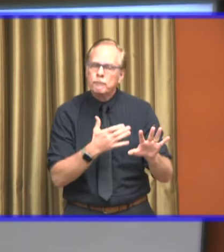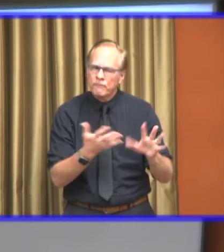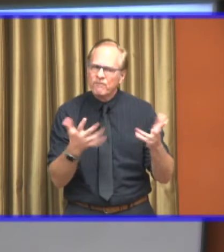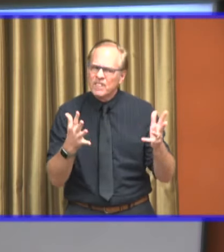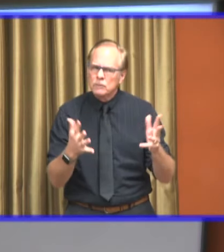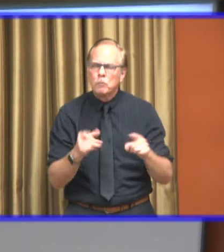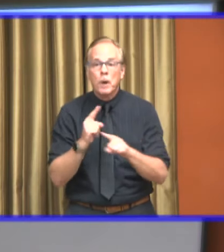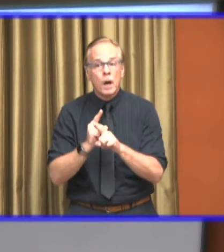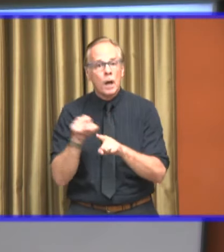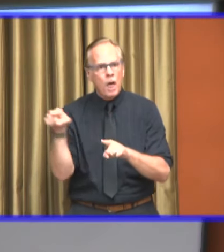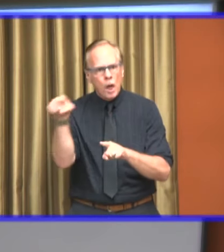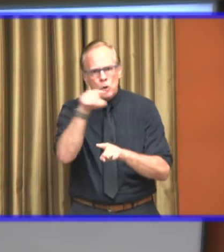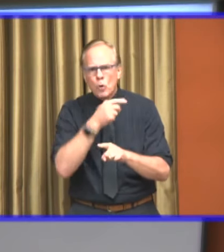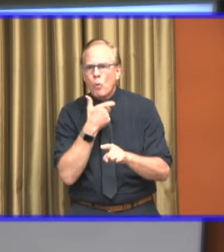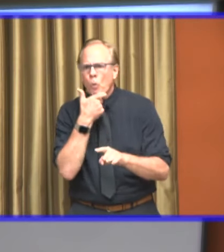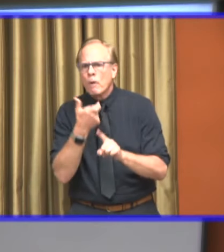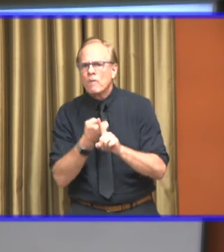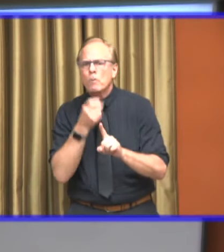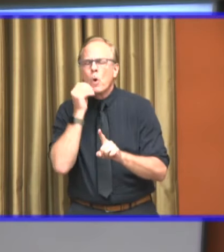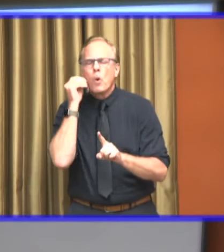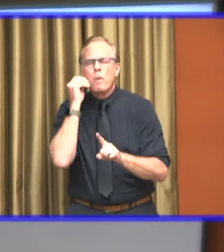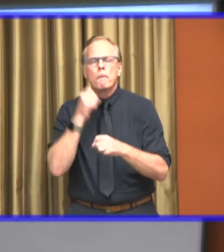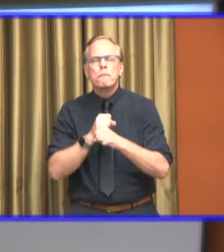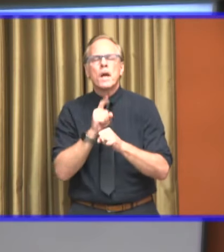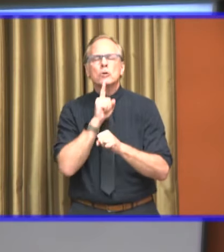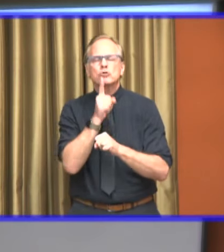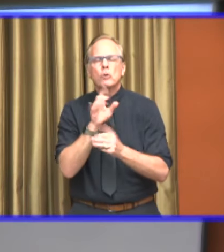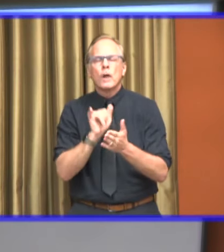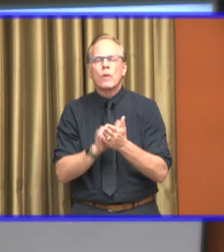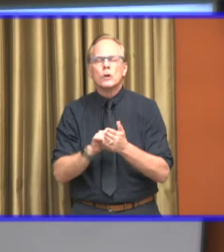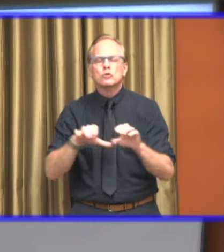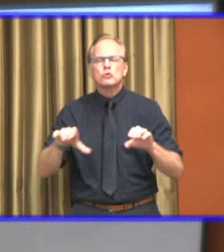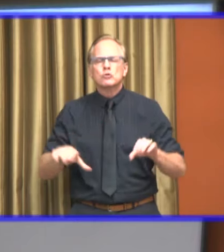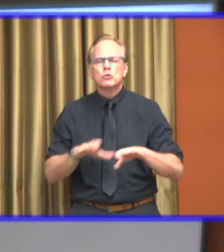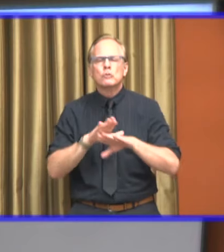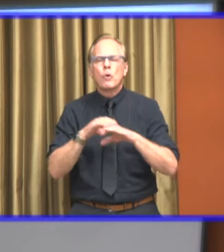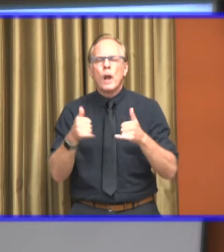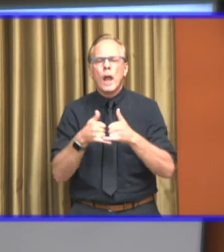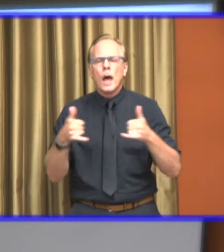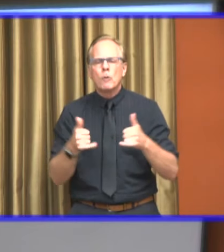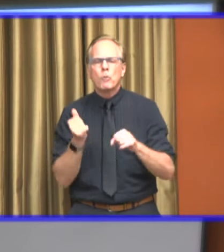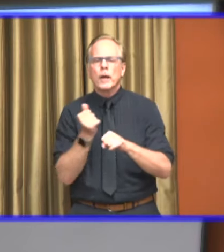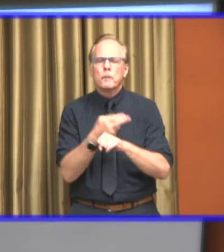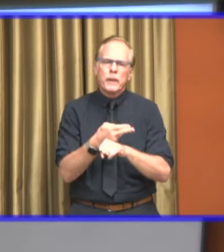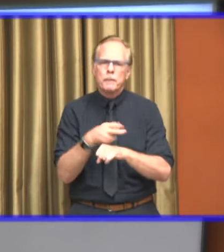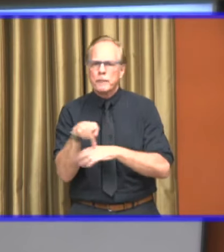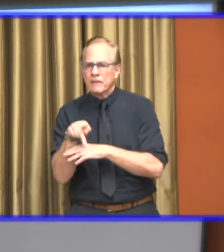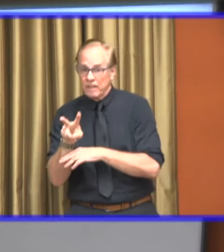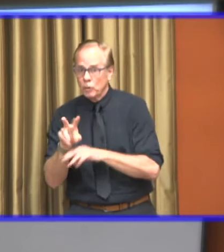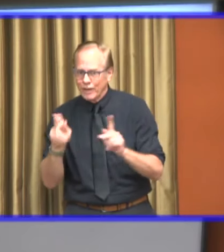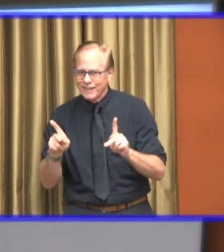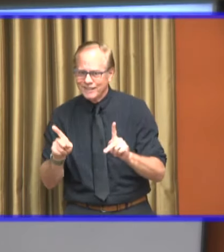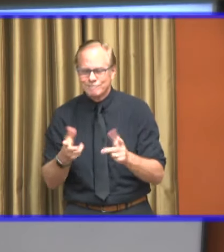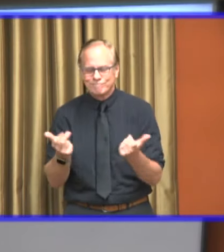online. Please get this done so we can beat the town of Prescott Valley. No.